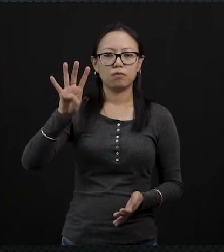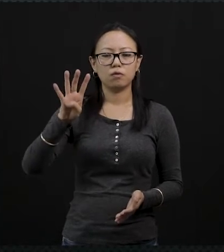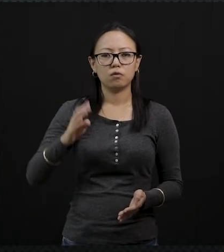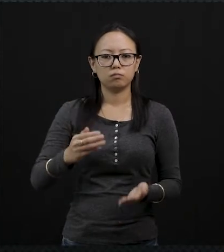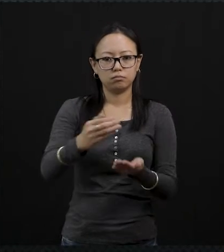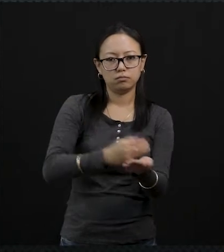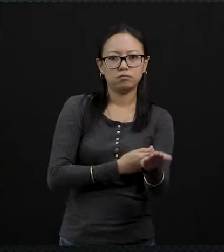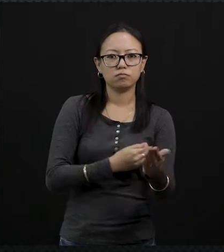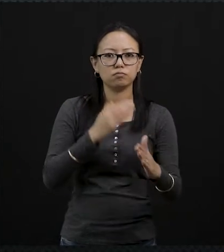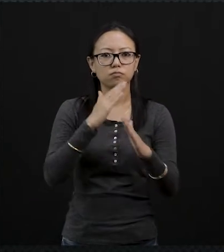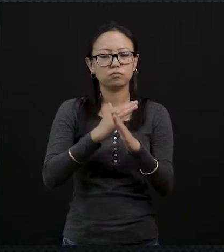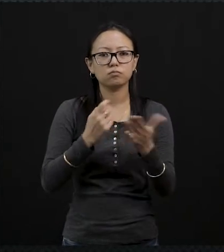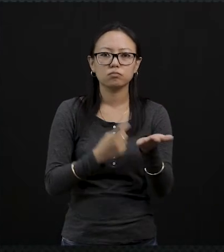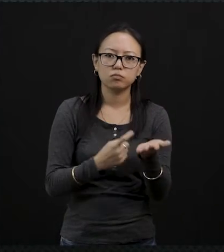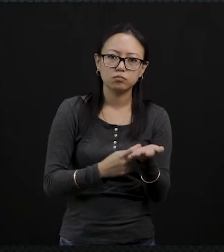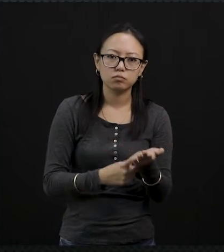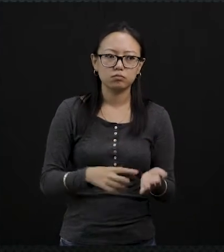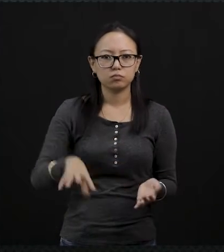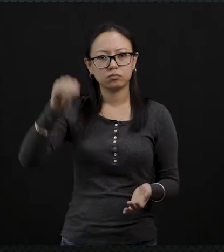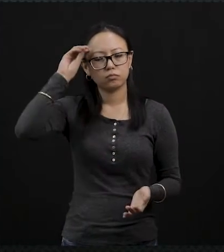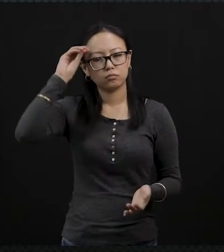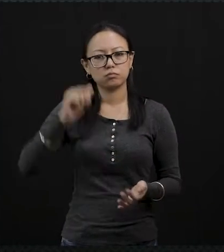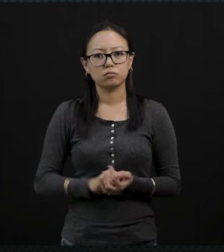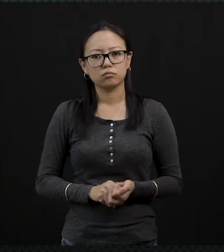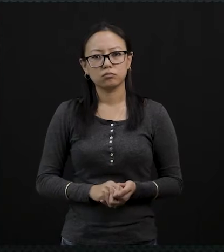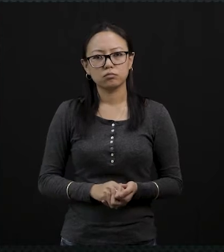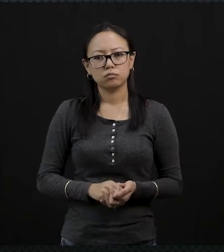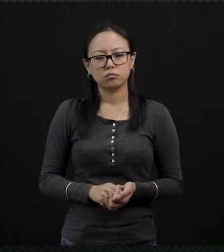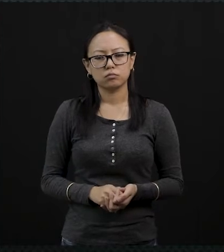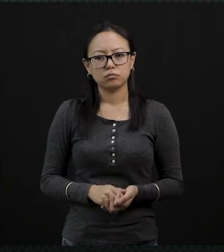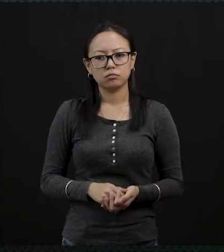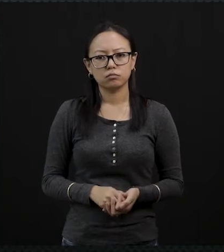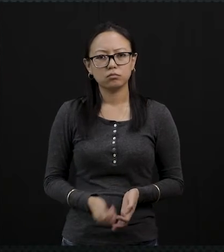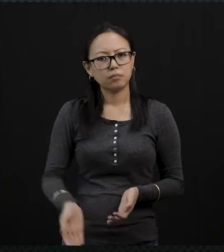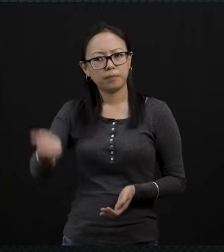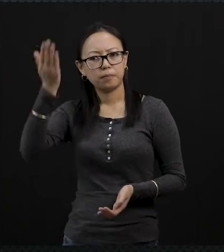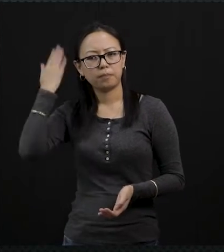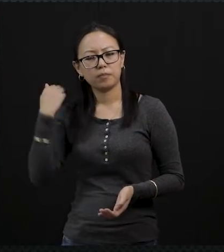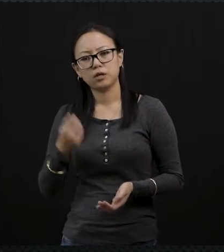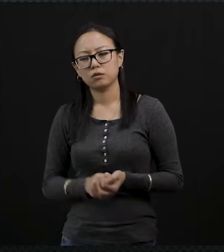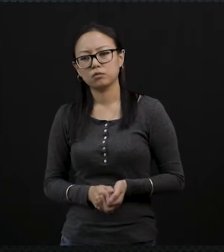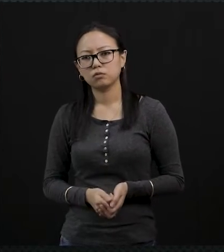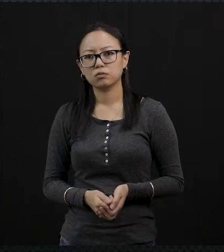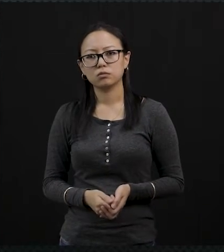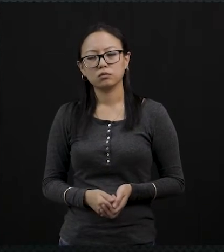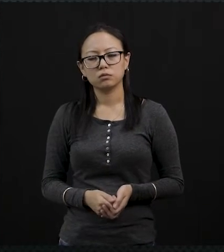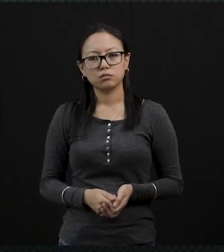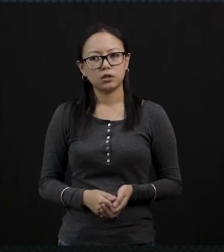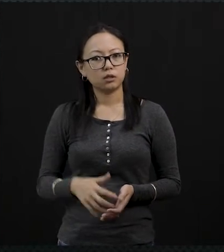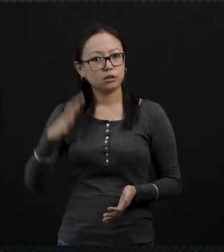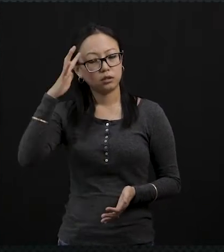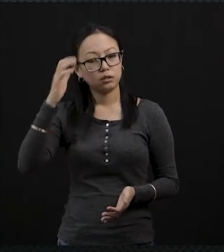rules, right? So let's recall them. So the fourth one that we study is, do